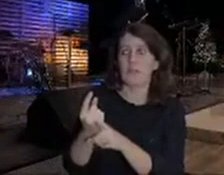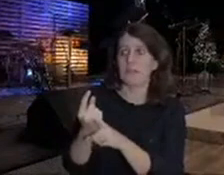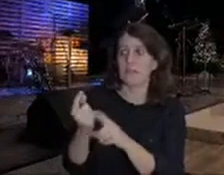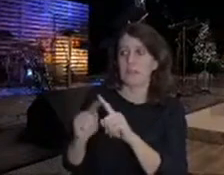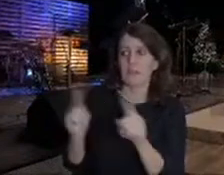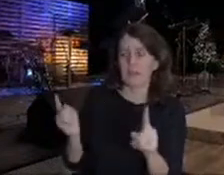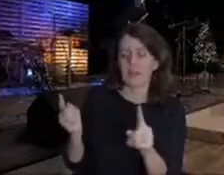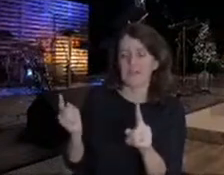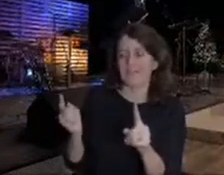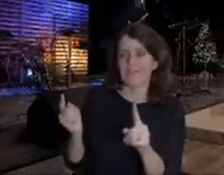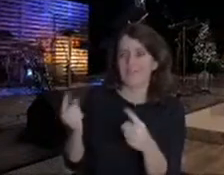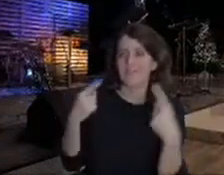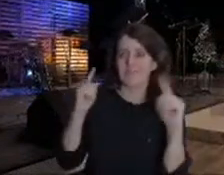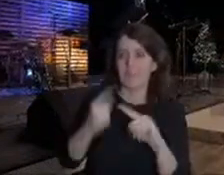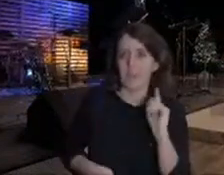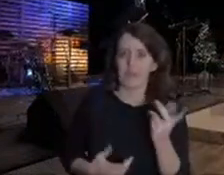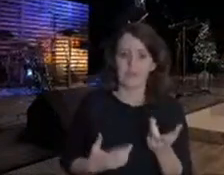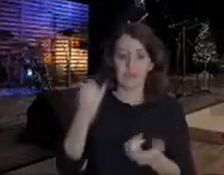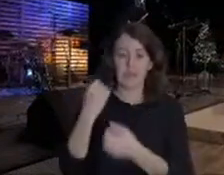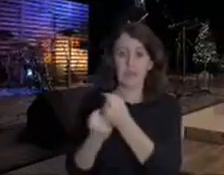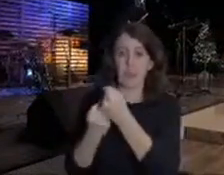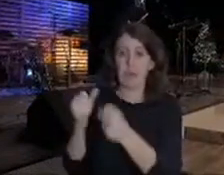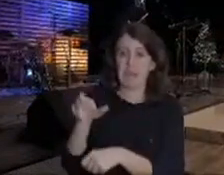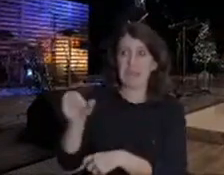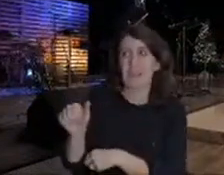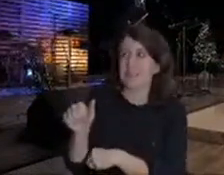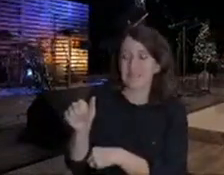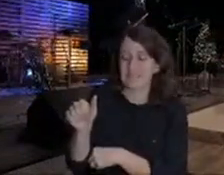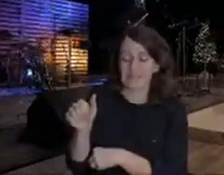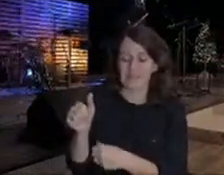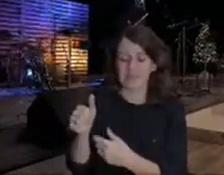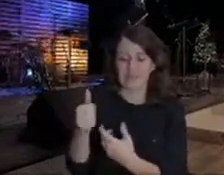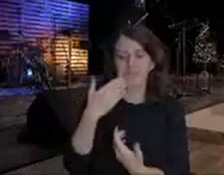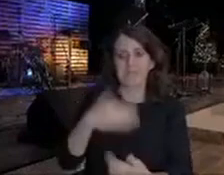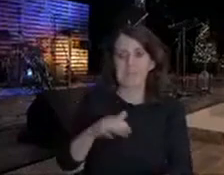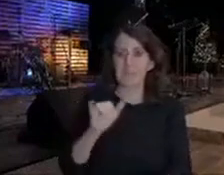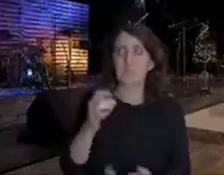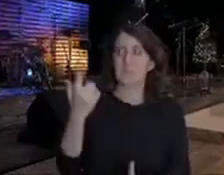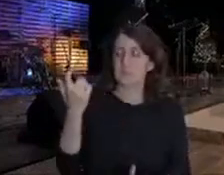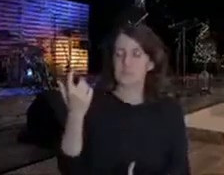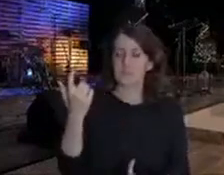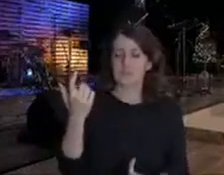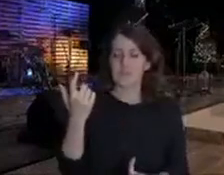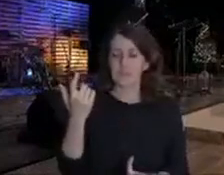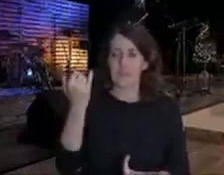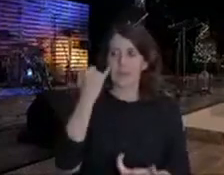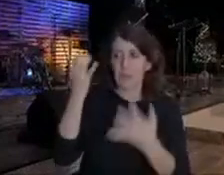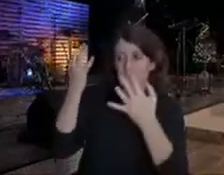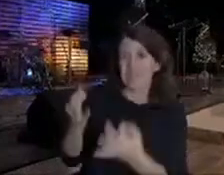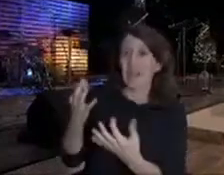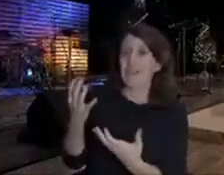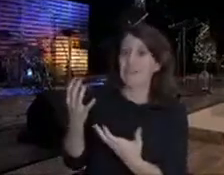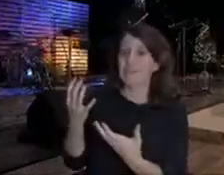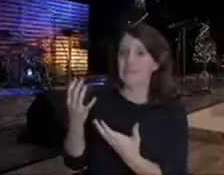do. For Assyria, that's a different story. Right, because like I said, just like the mob, even if you make that decision,